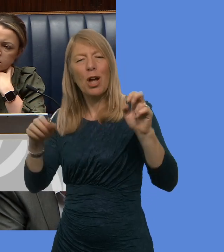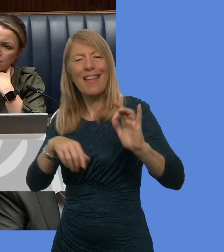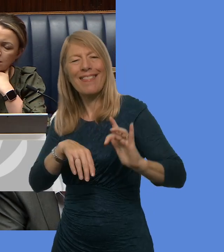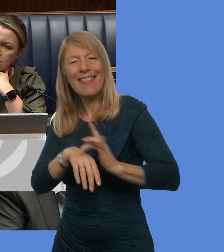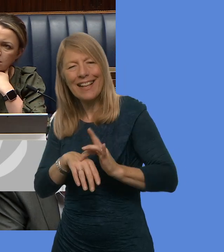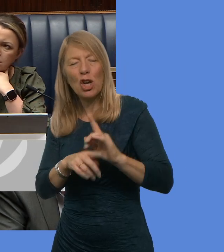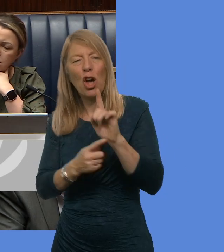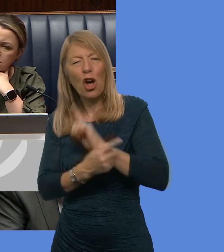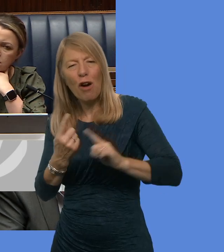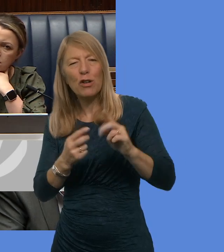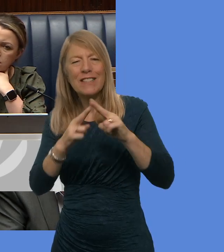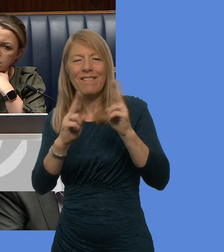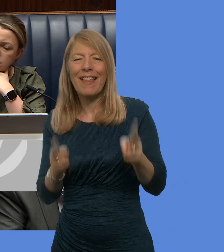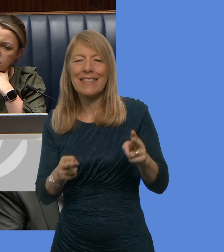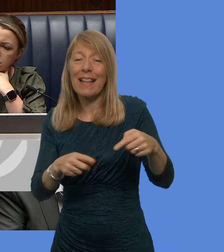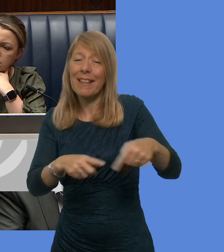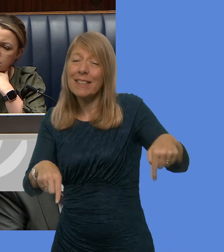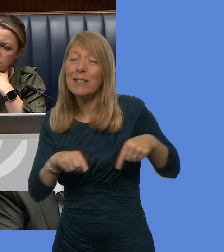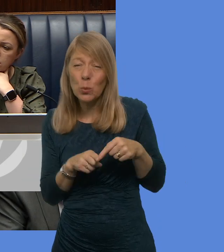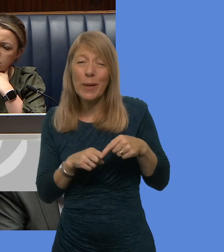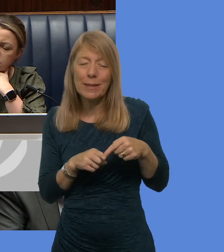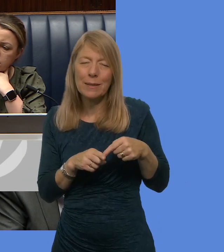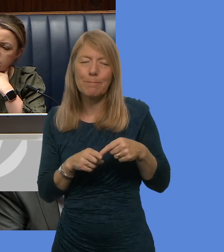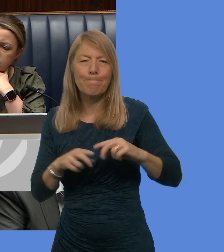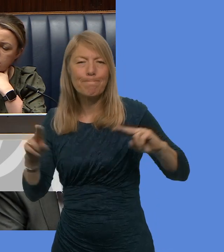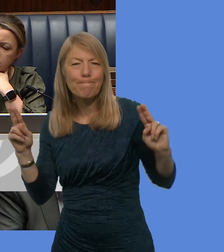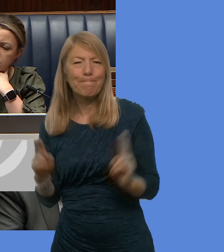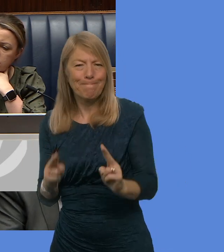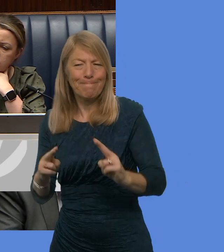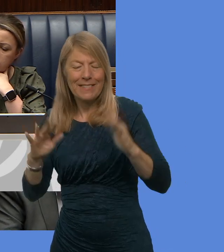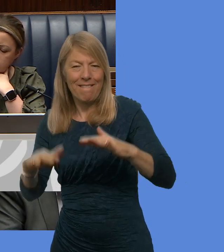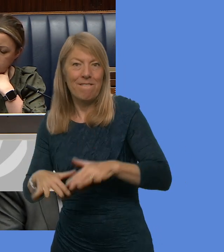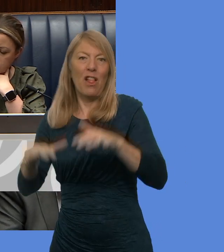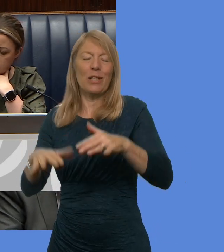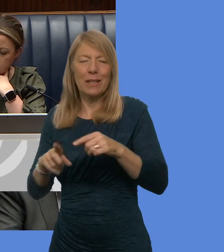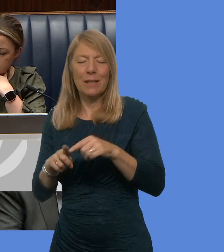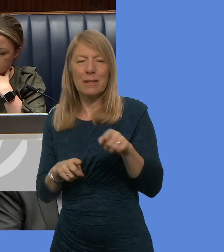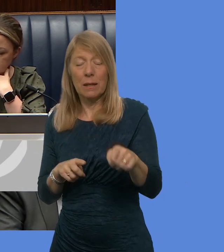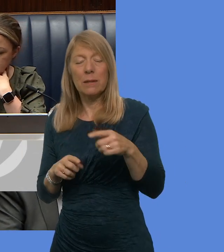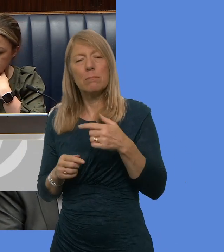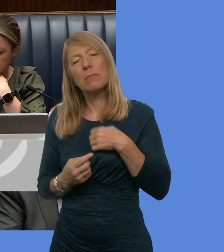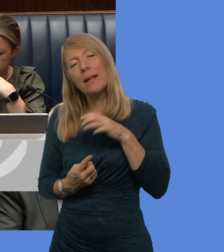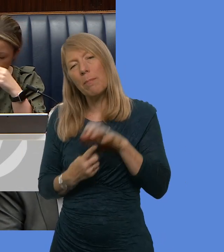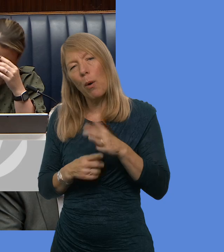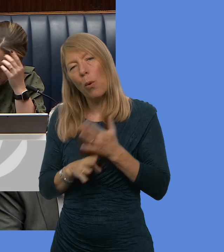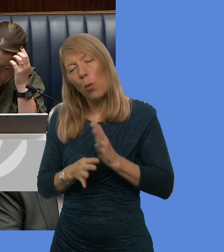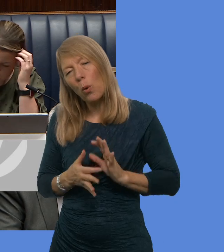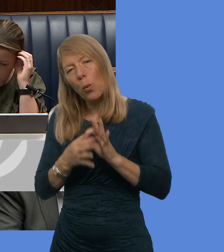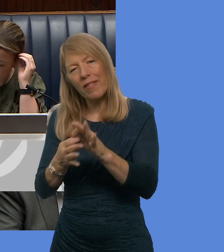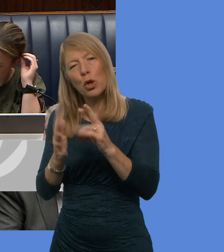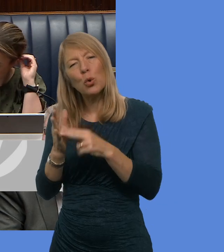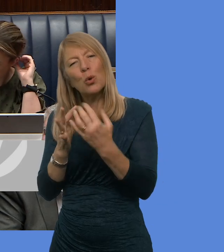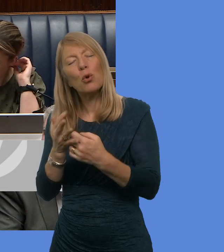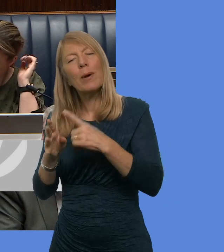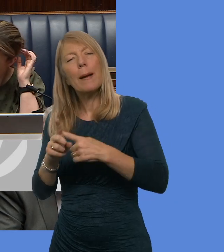suite. My department is also continuing to work closely with Newry business community to establish a regional community resilience